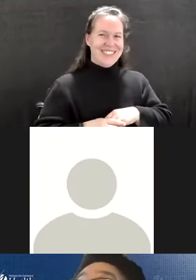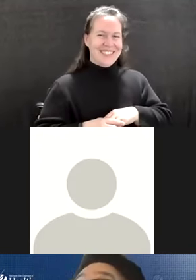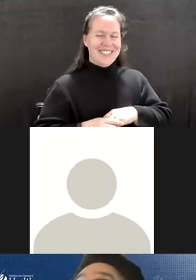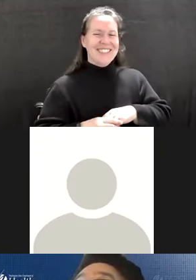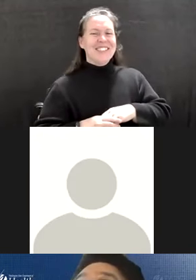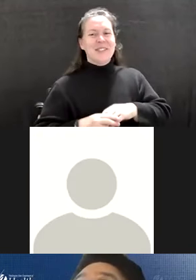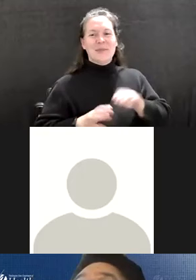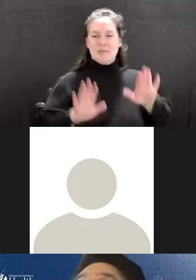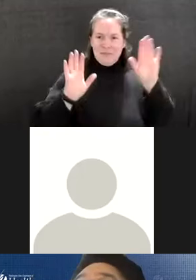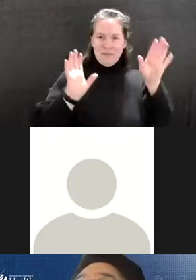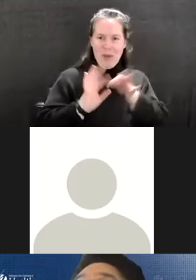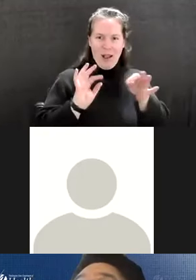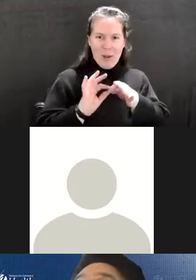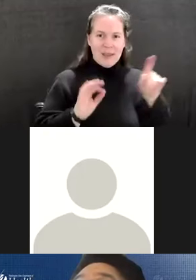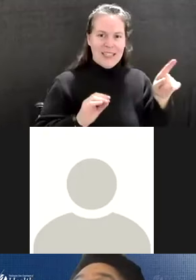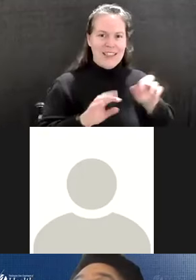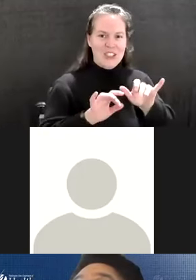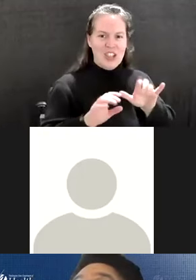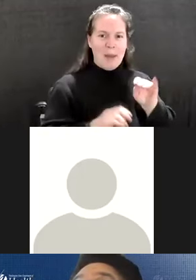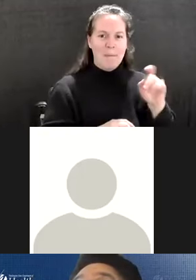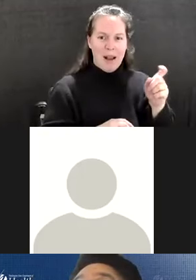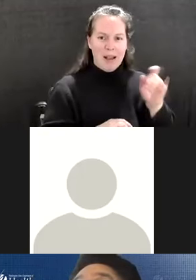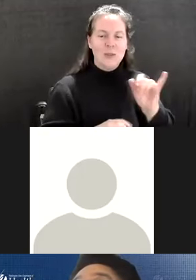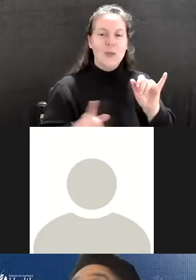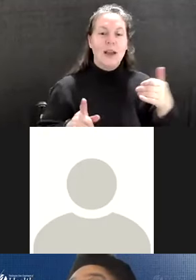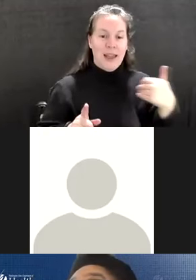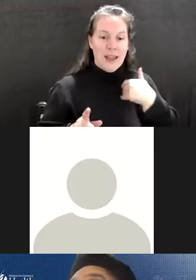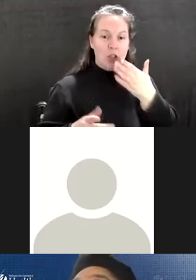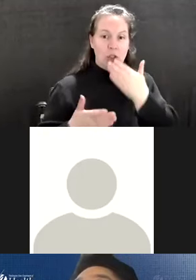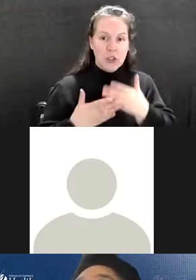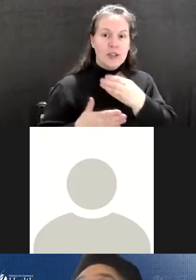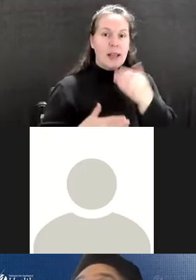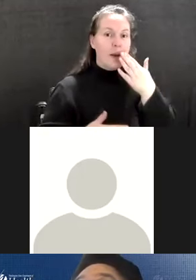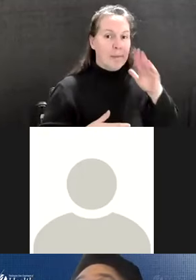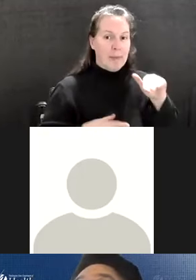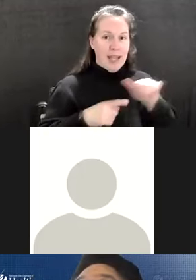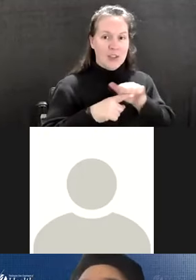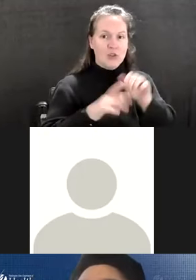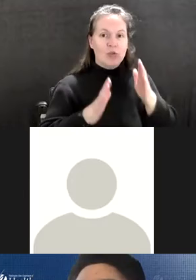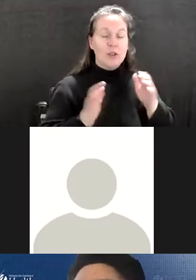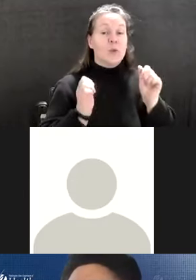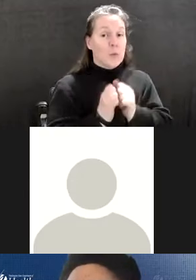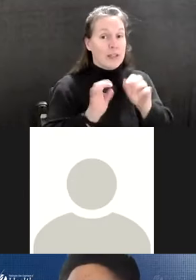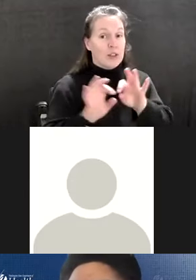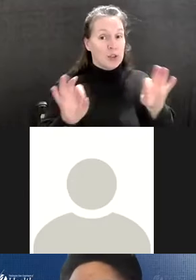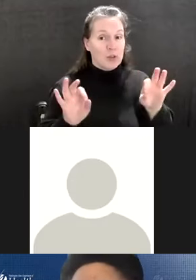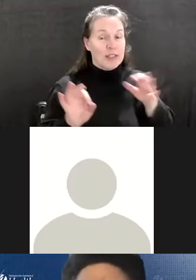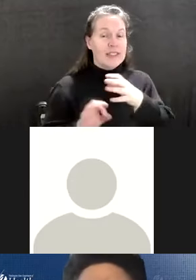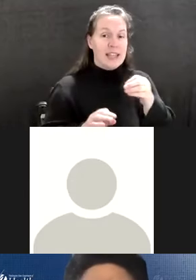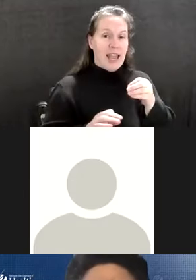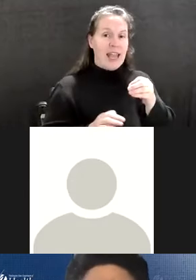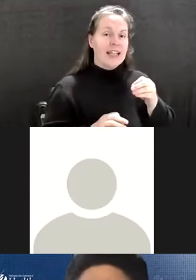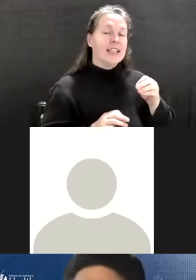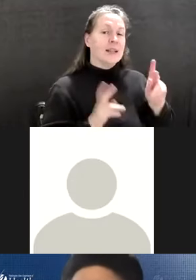There's a great comment too in the box. I've had good and bad trainers with degrees and those with lived